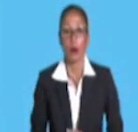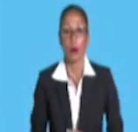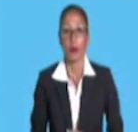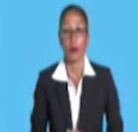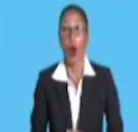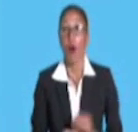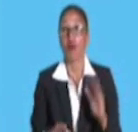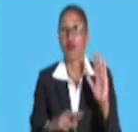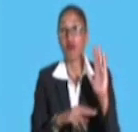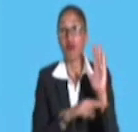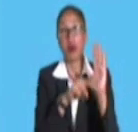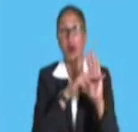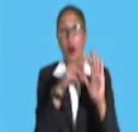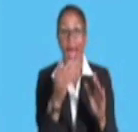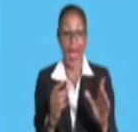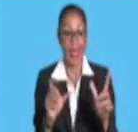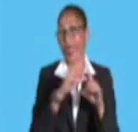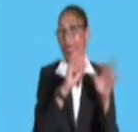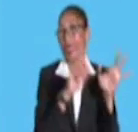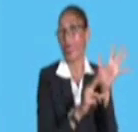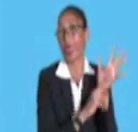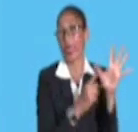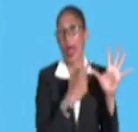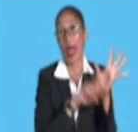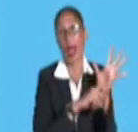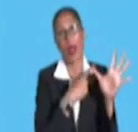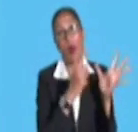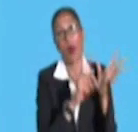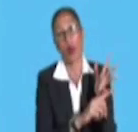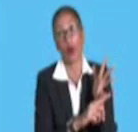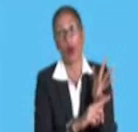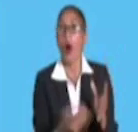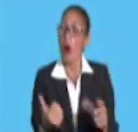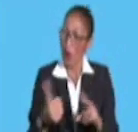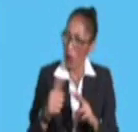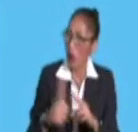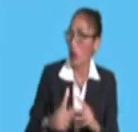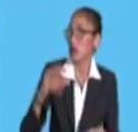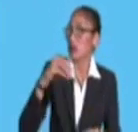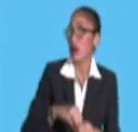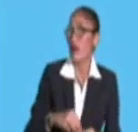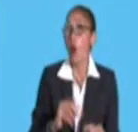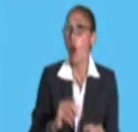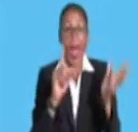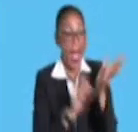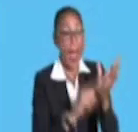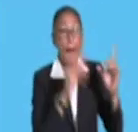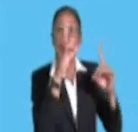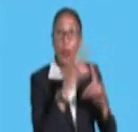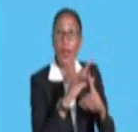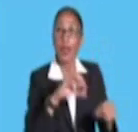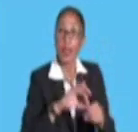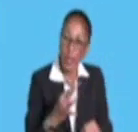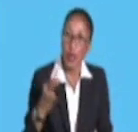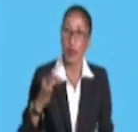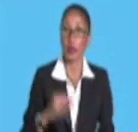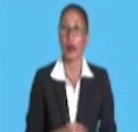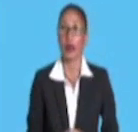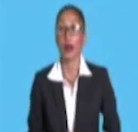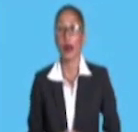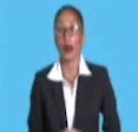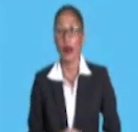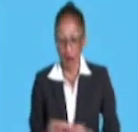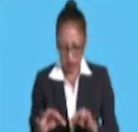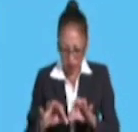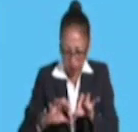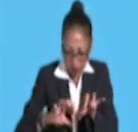and resorts on Denarau Island. I was also involved in the reticulation of LP gas medium-density polyethylene ring